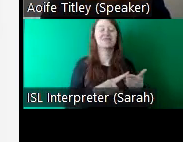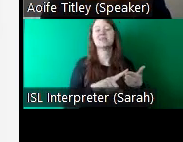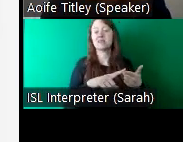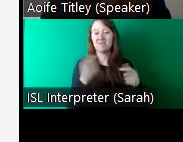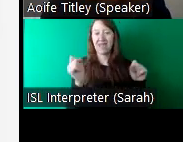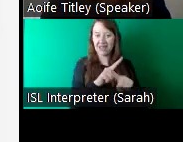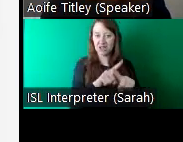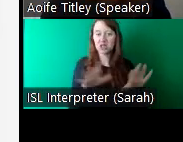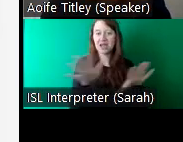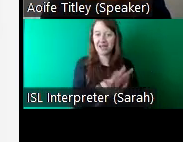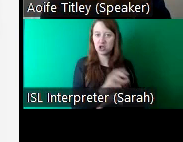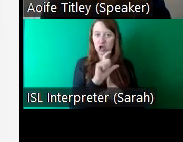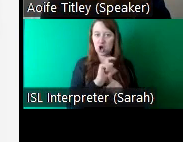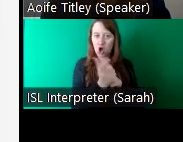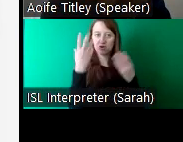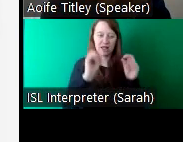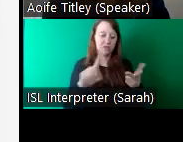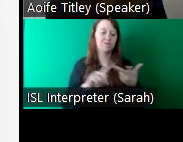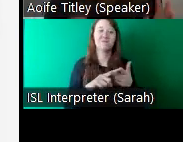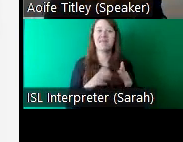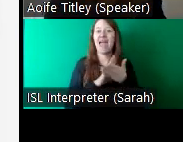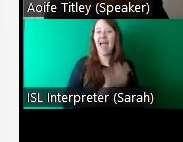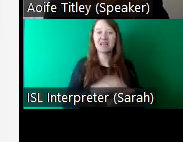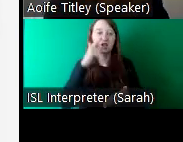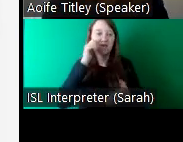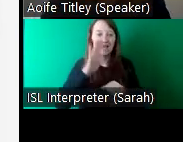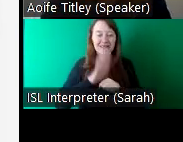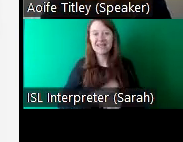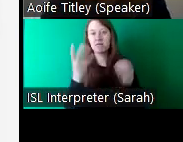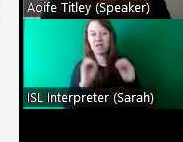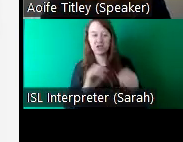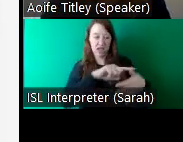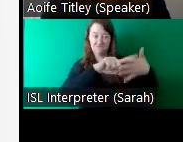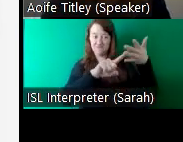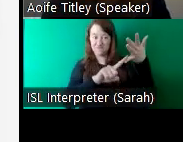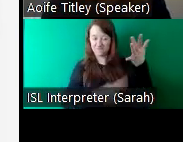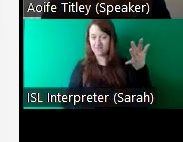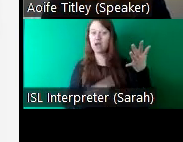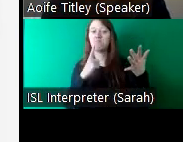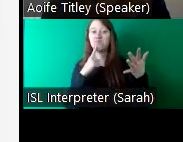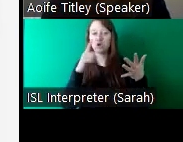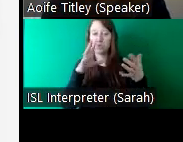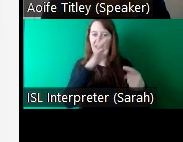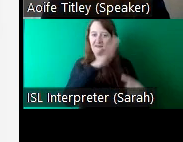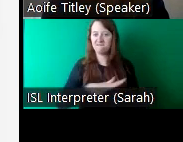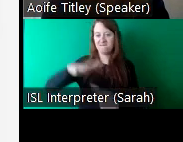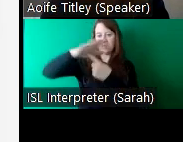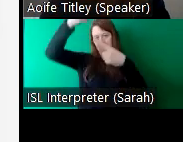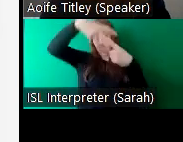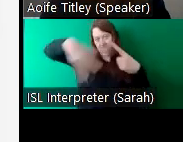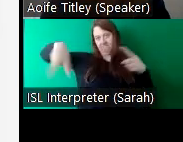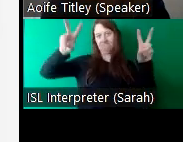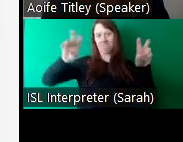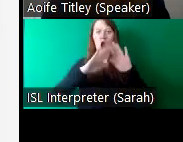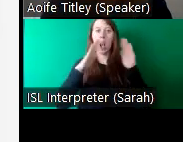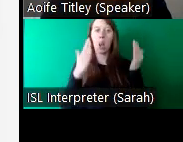education, development education, anti-racism education, which we do sort of under the umbrella of global citizenship education. So